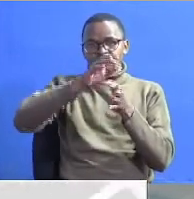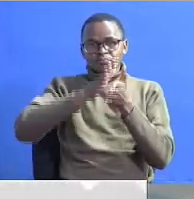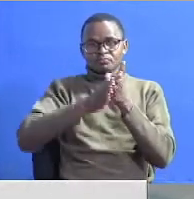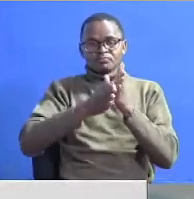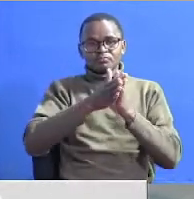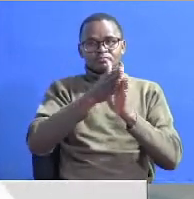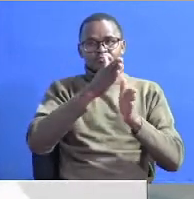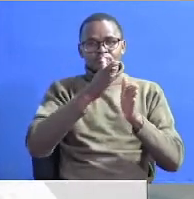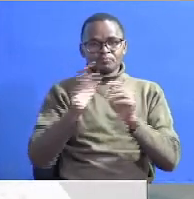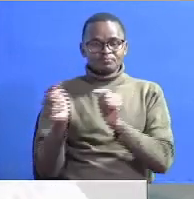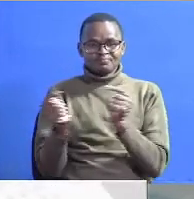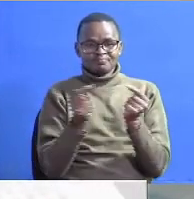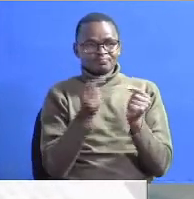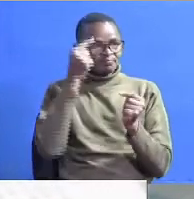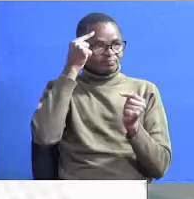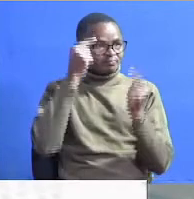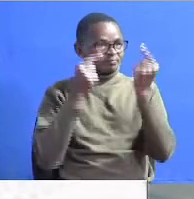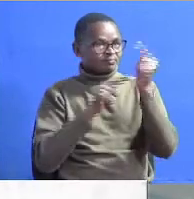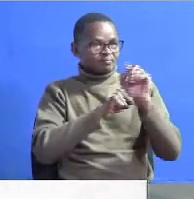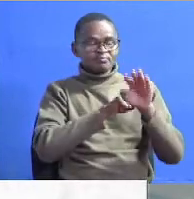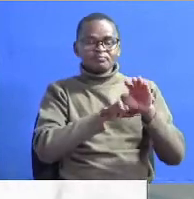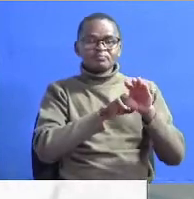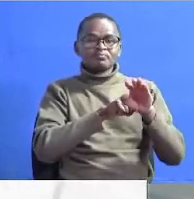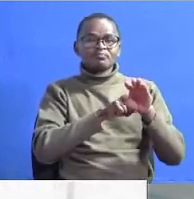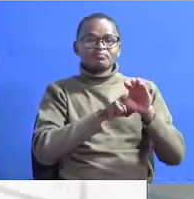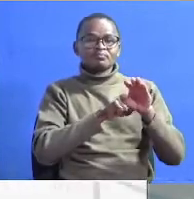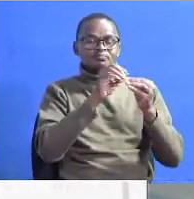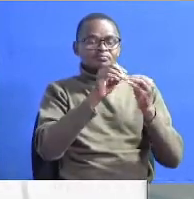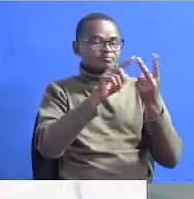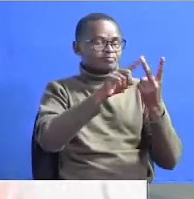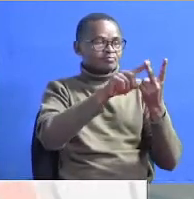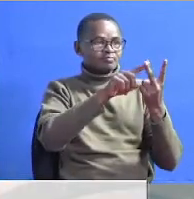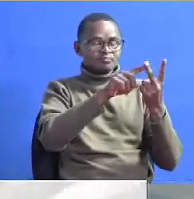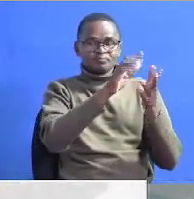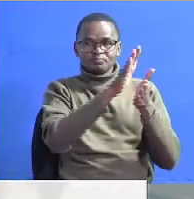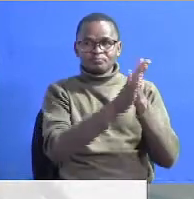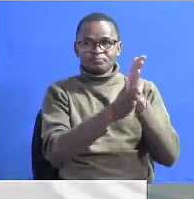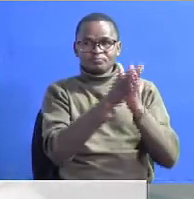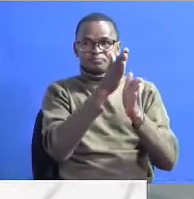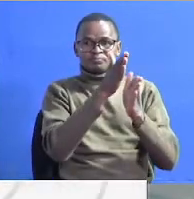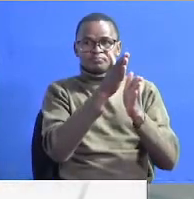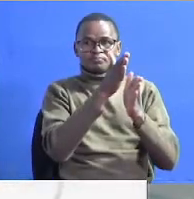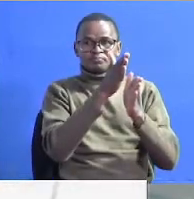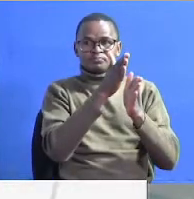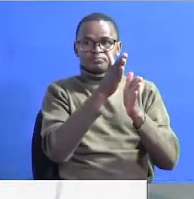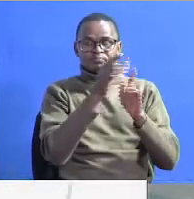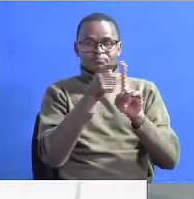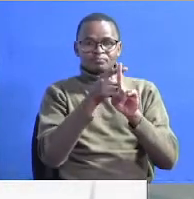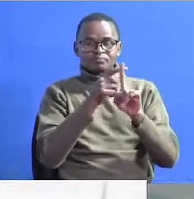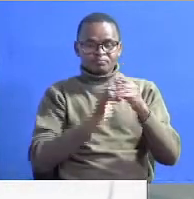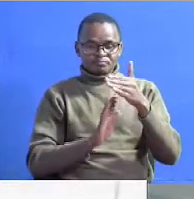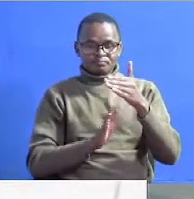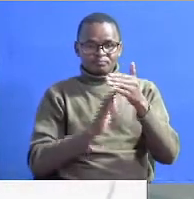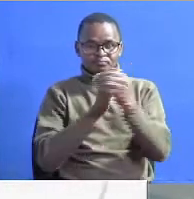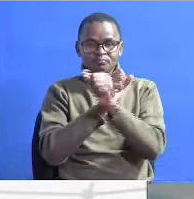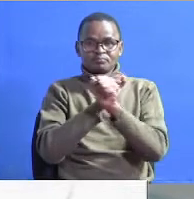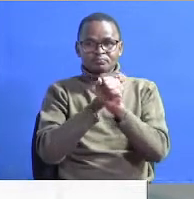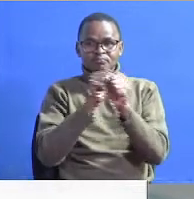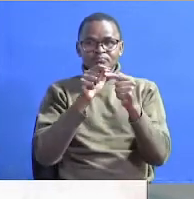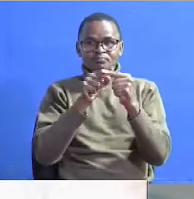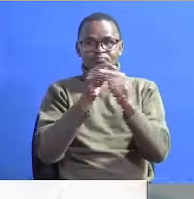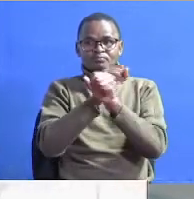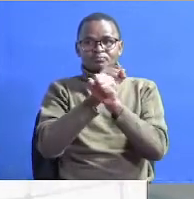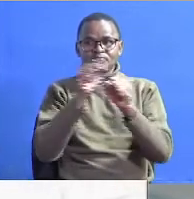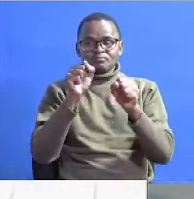Despite contesting for the first time, number two, despite running from a deputy president to